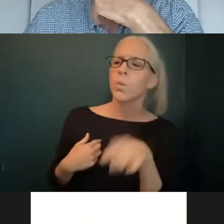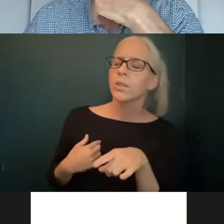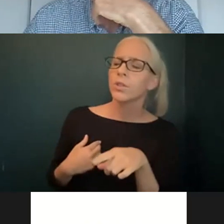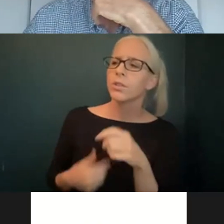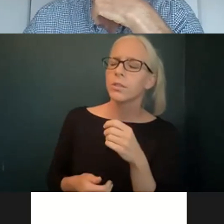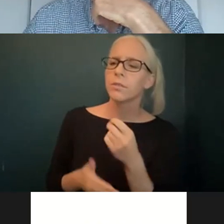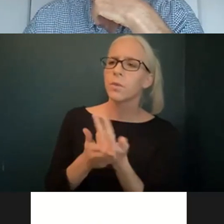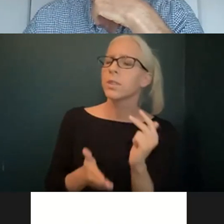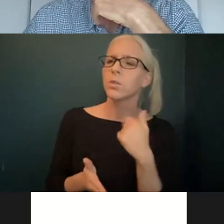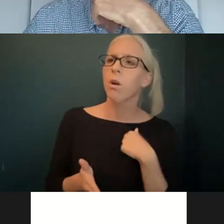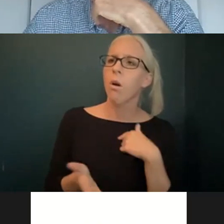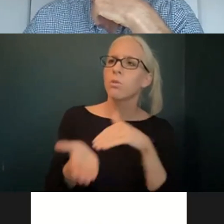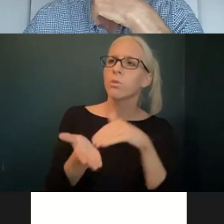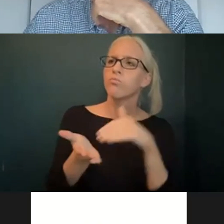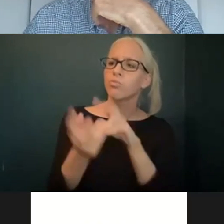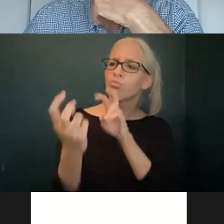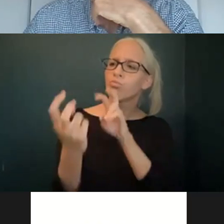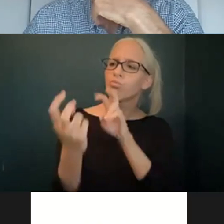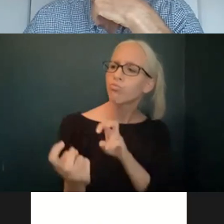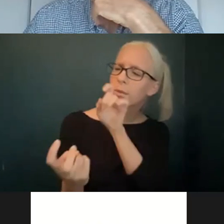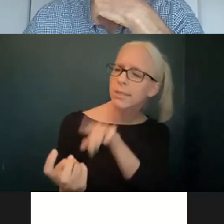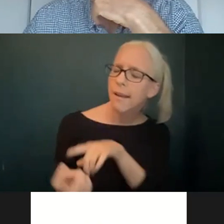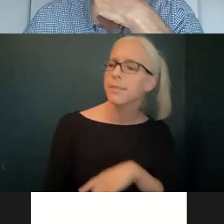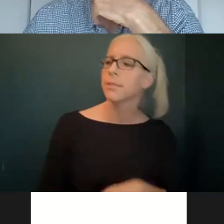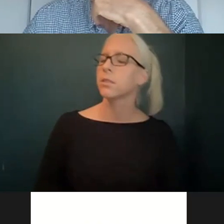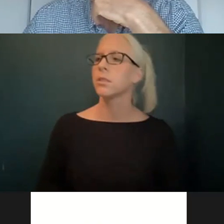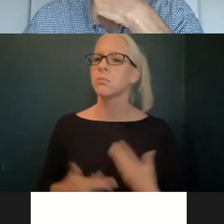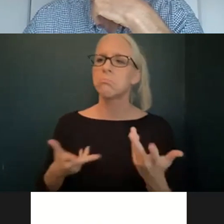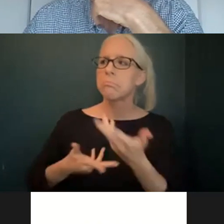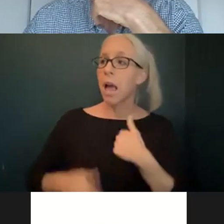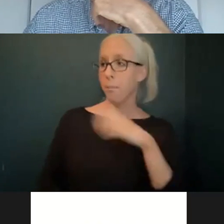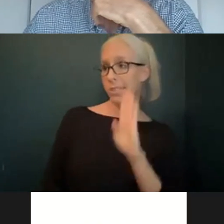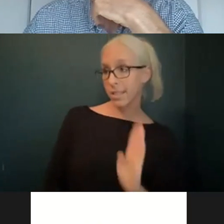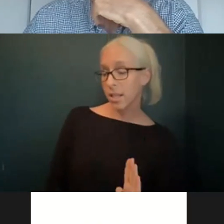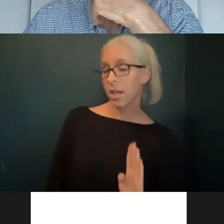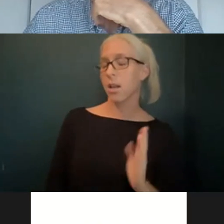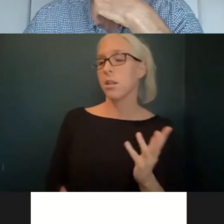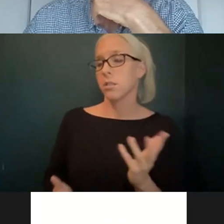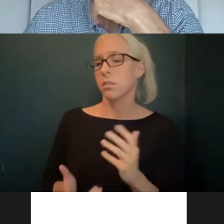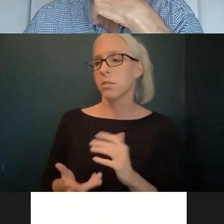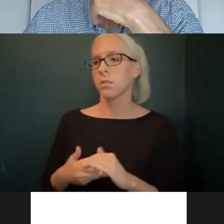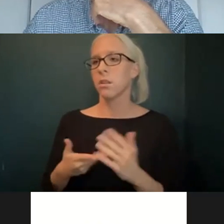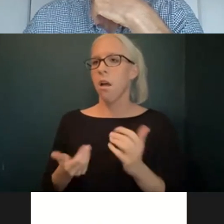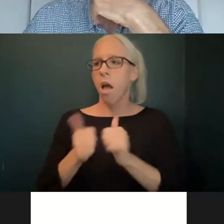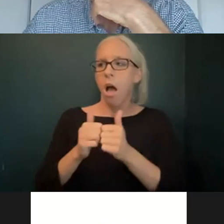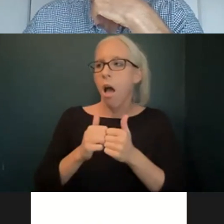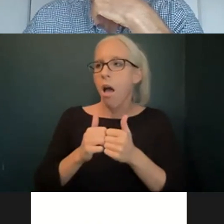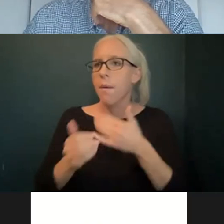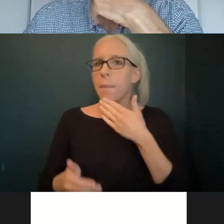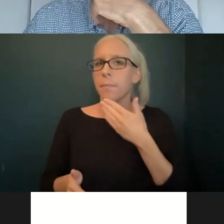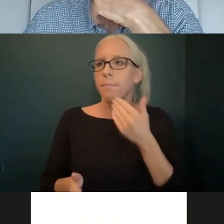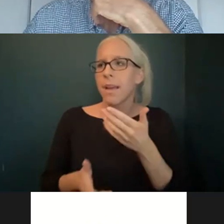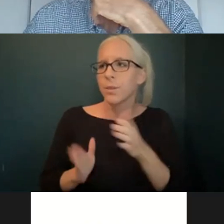ago what was the best way, because I'm Brazilian, so what's the best way to help everyone in, my family in